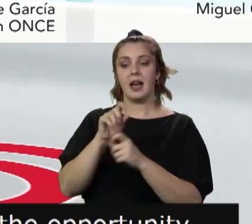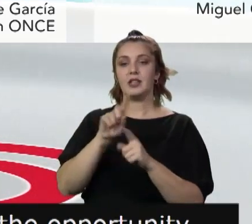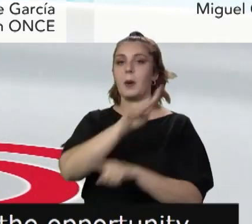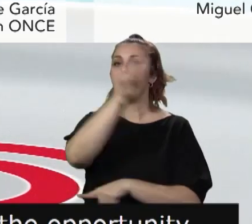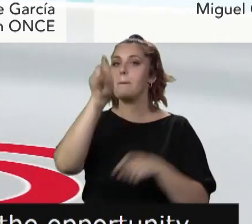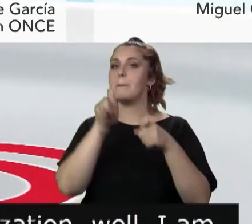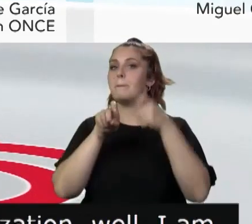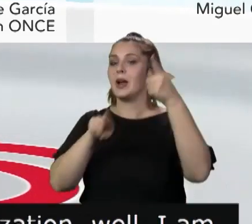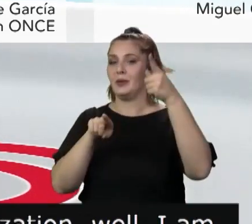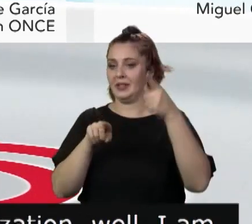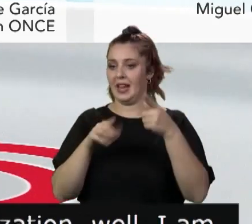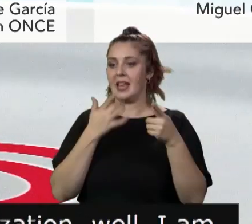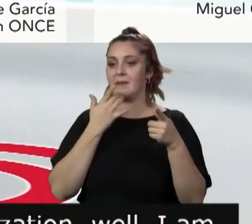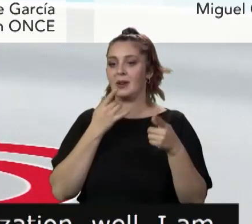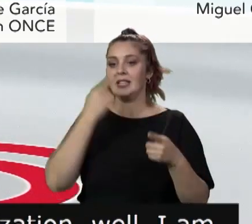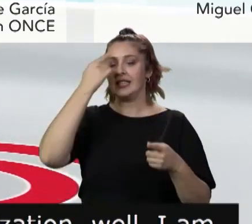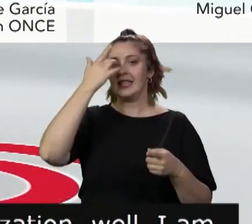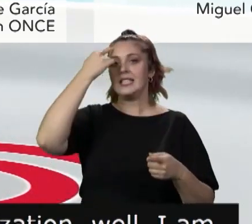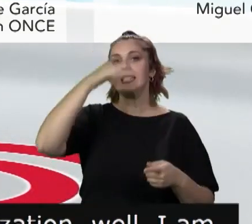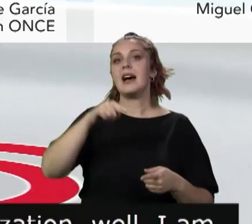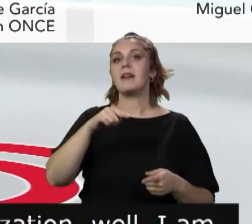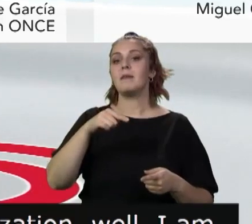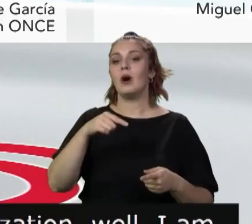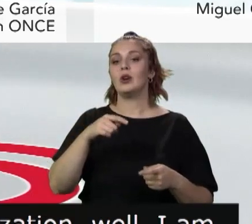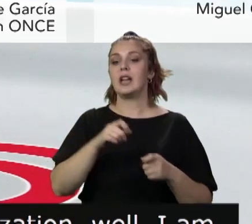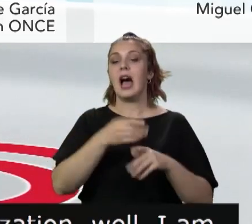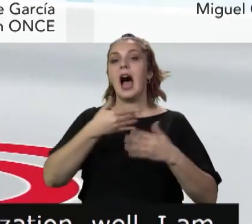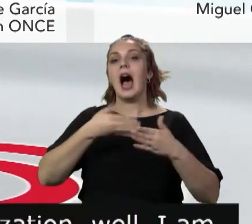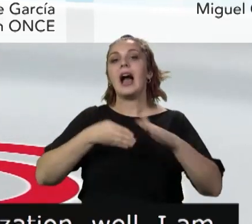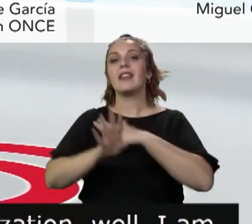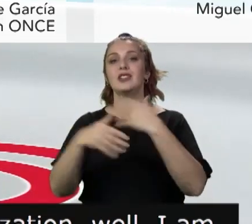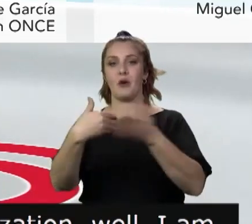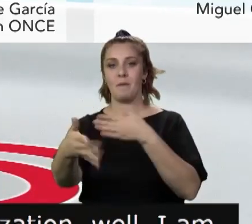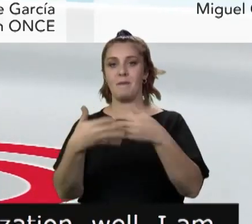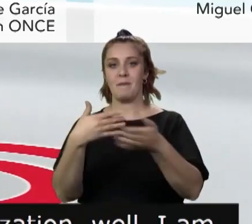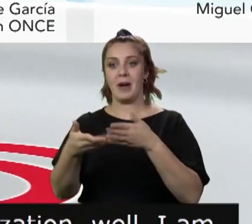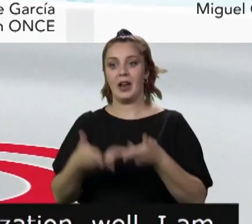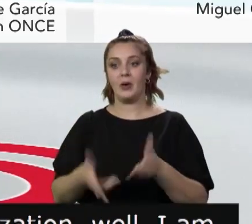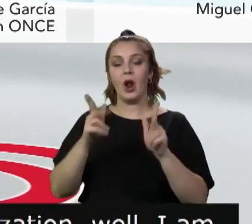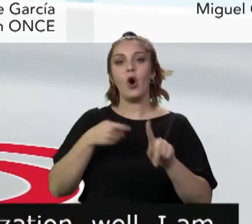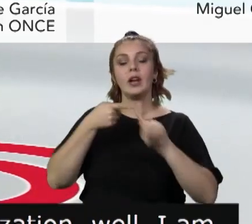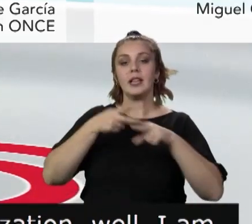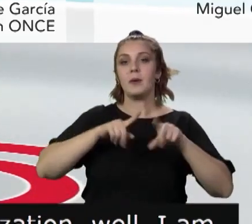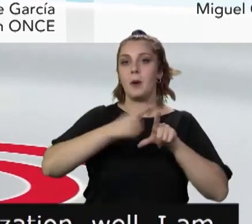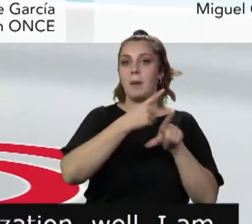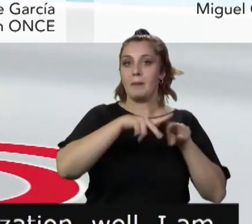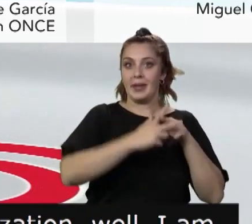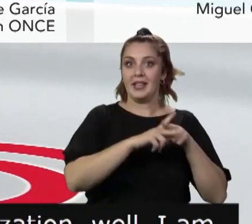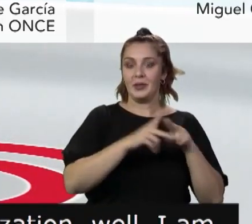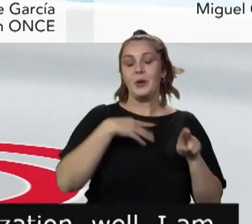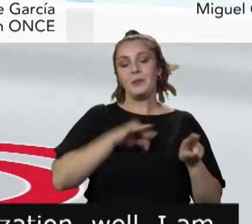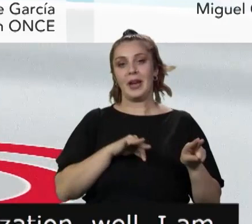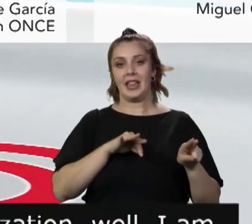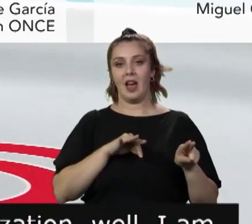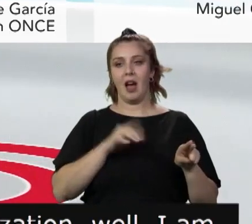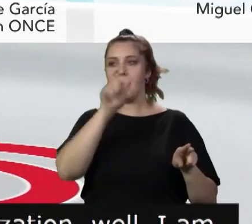And well, Enrique sent a question. Do you know when this is going to be available in the mapping